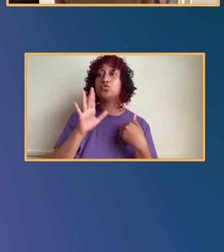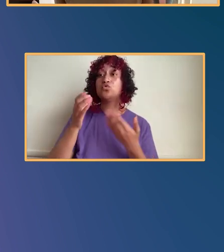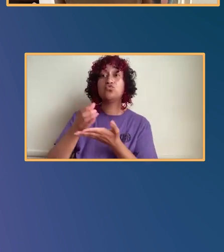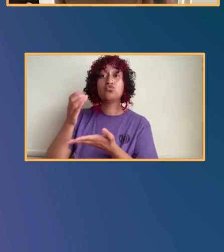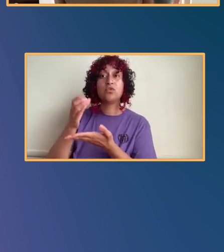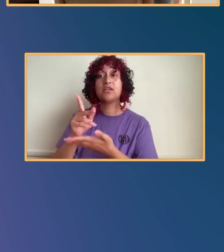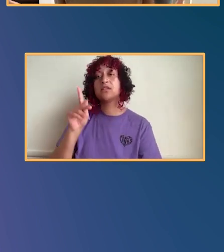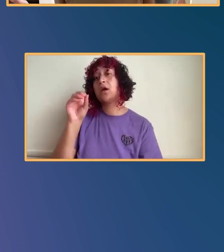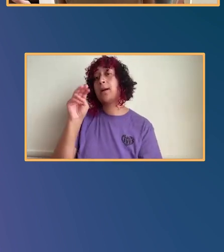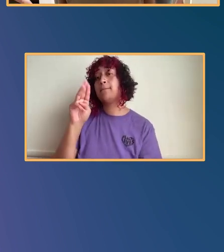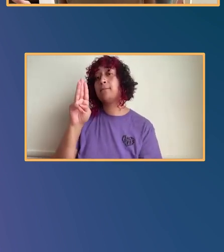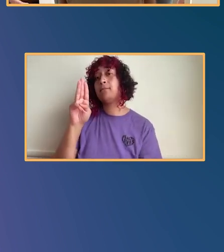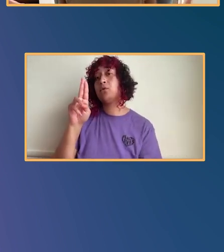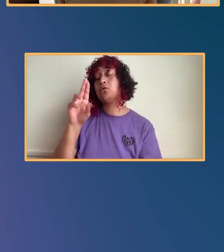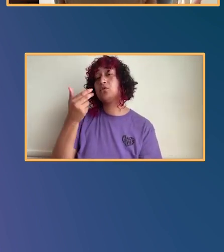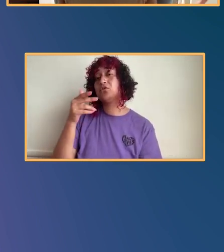kombucha, grab your